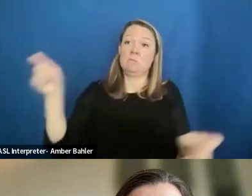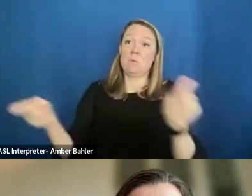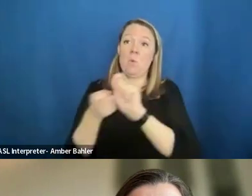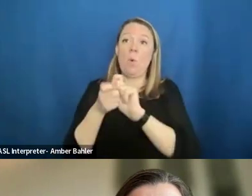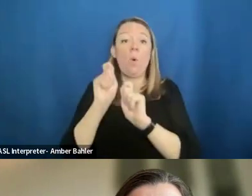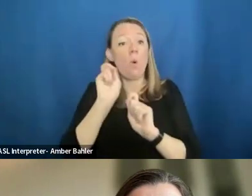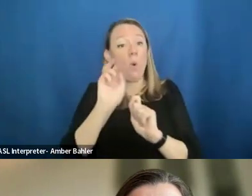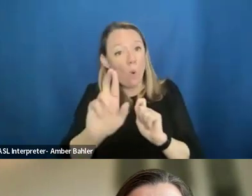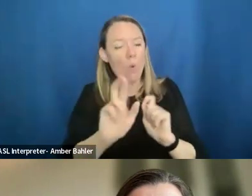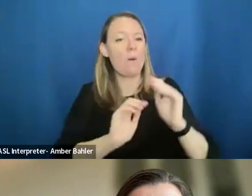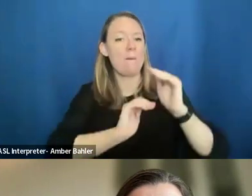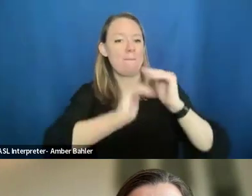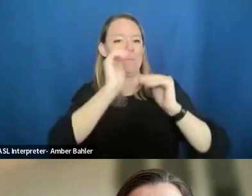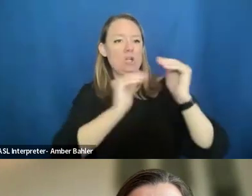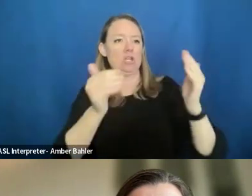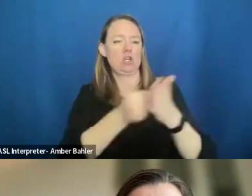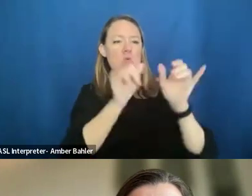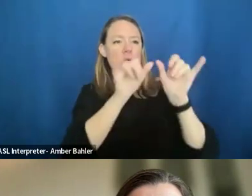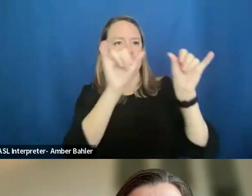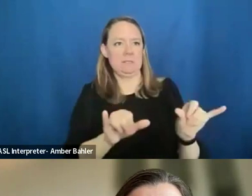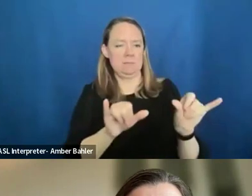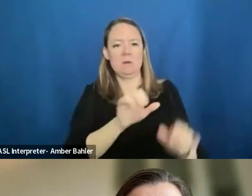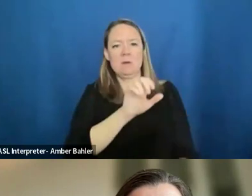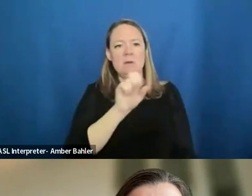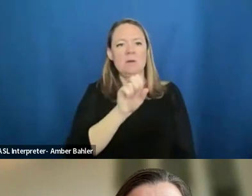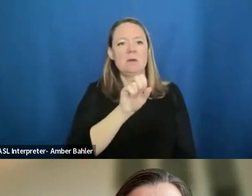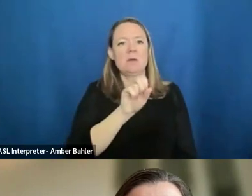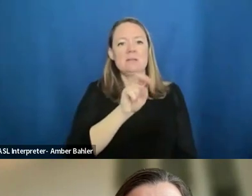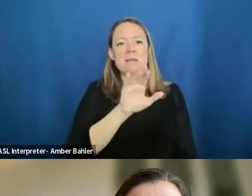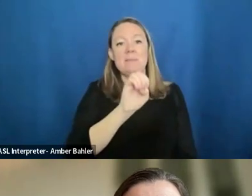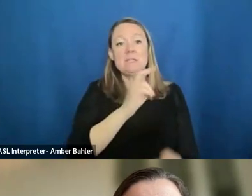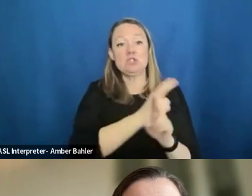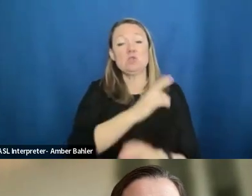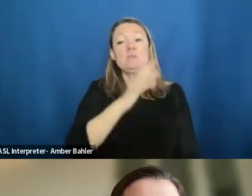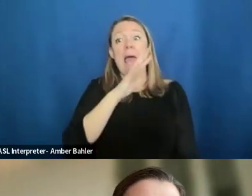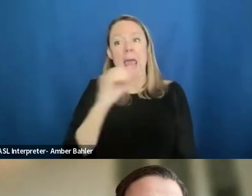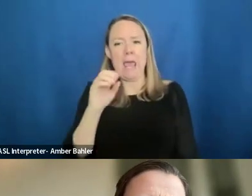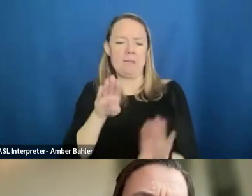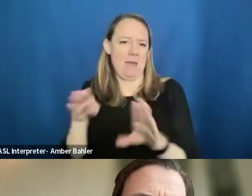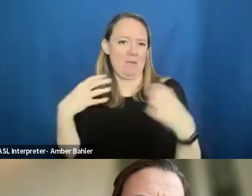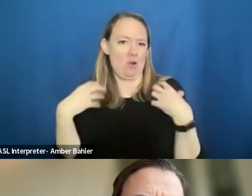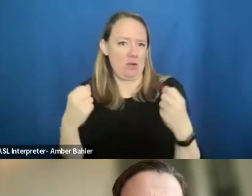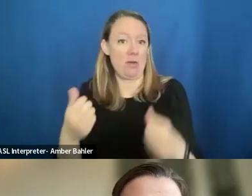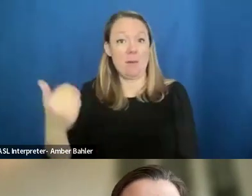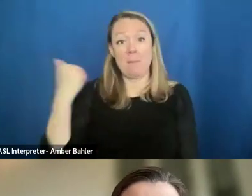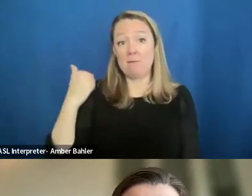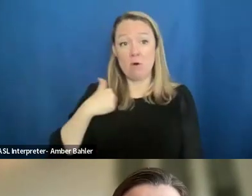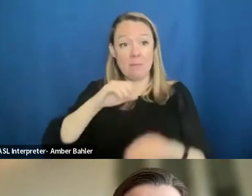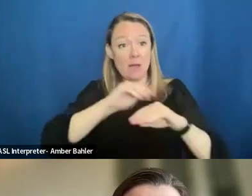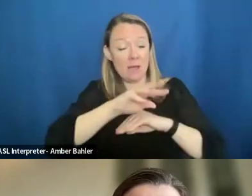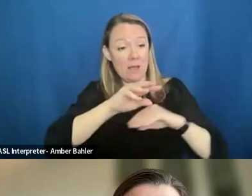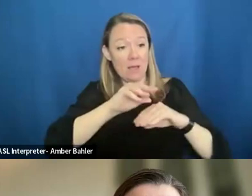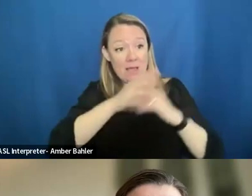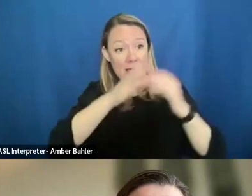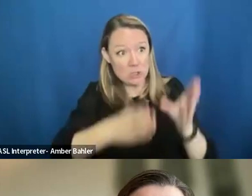it's substance use and behavioral health. I was a substance use disorder counselor, and I didn't know how to help people's mental